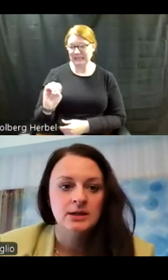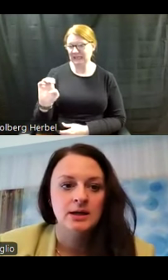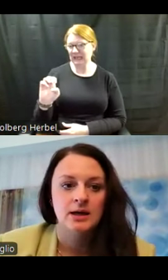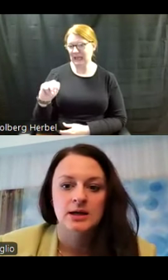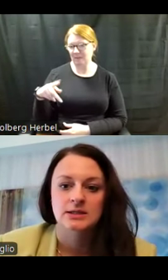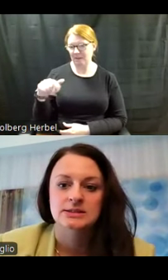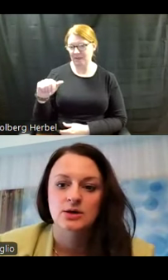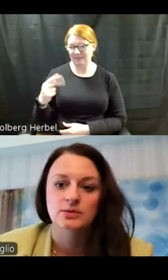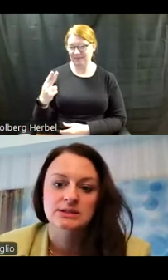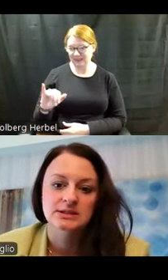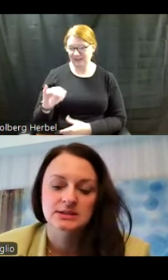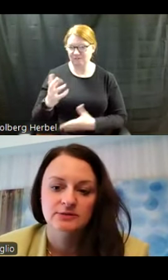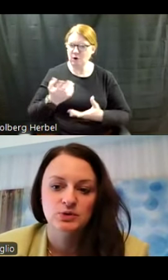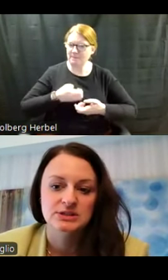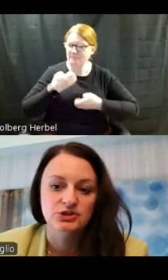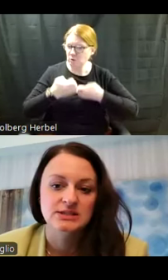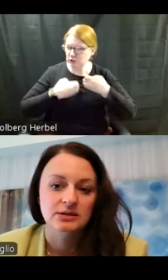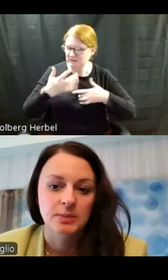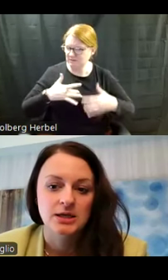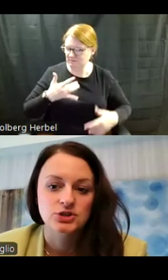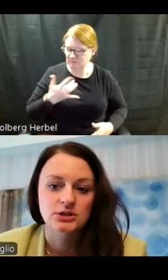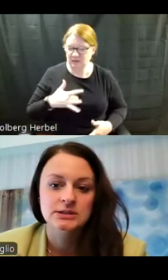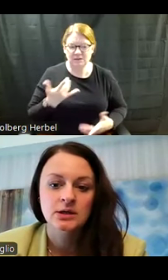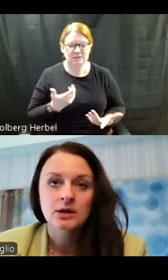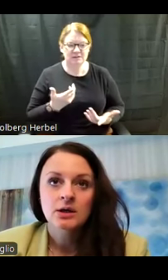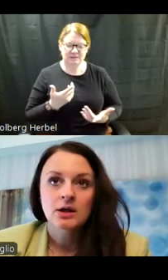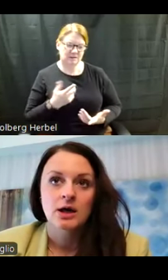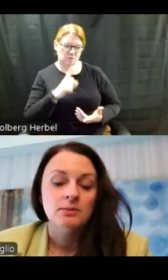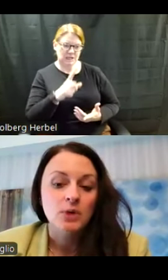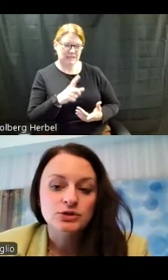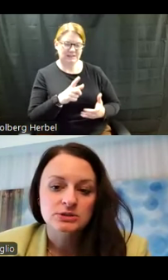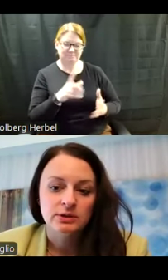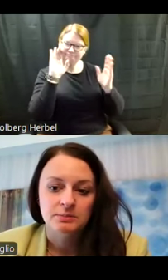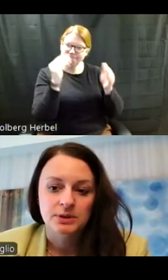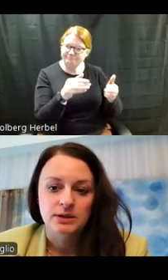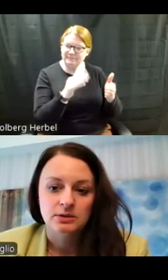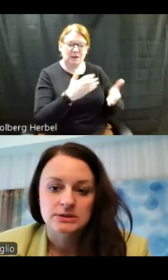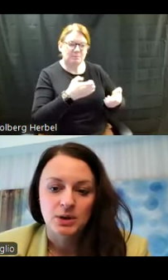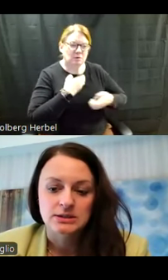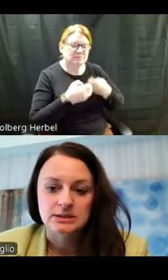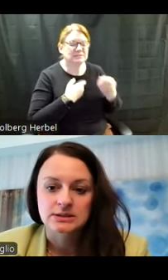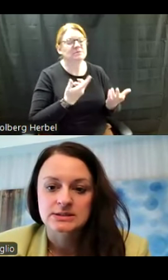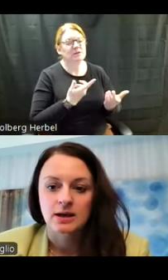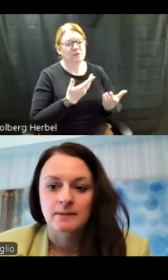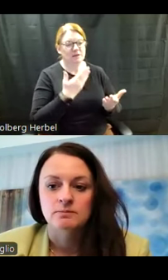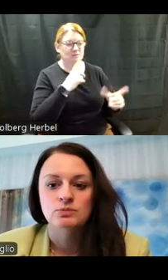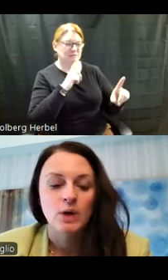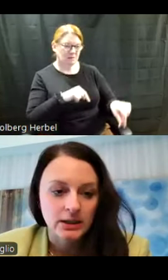emotions. And so this is, of course, addressing the patient's emotions with empathetic